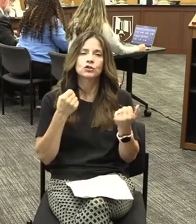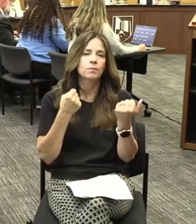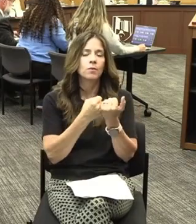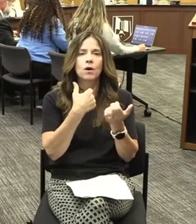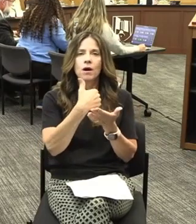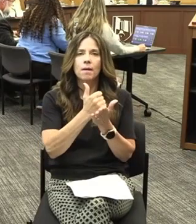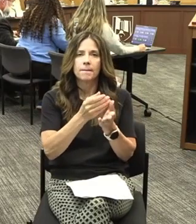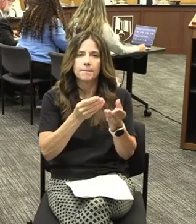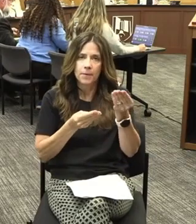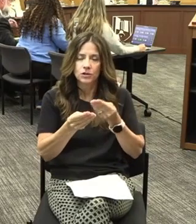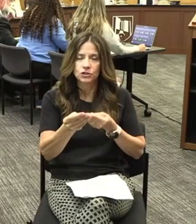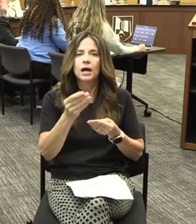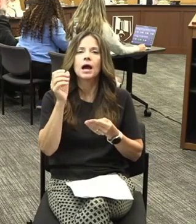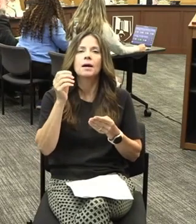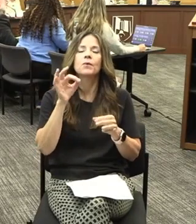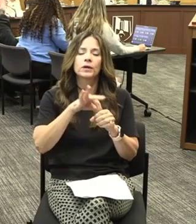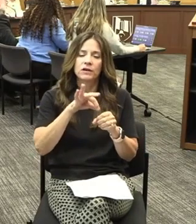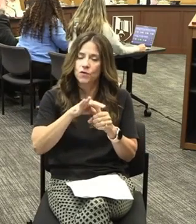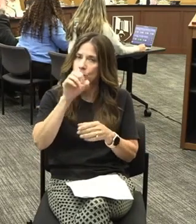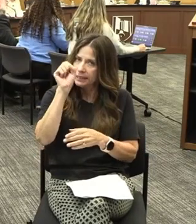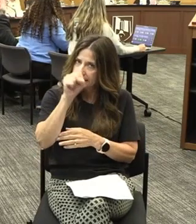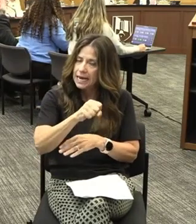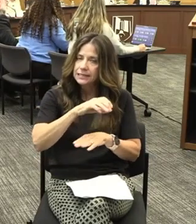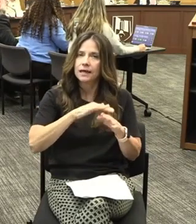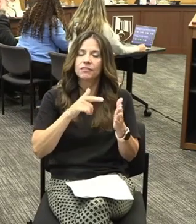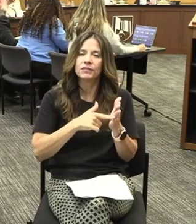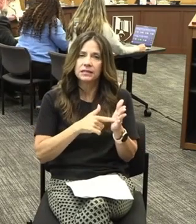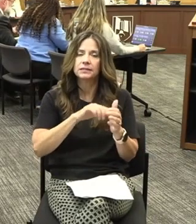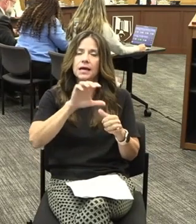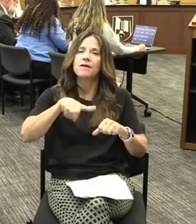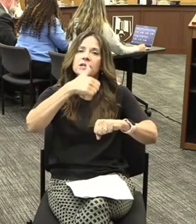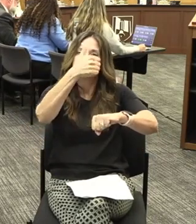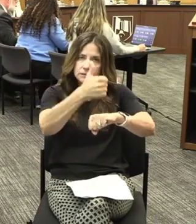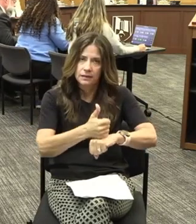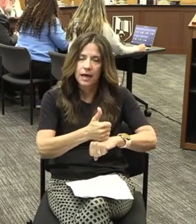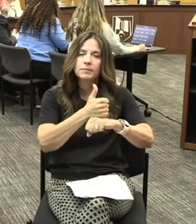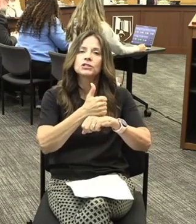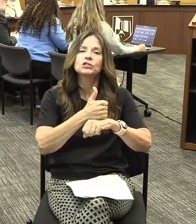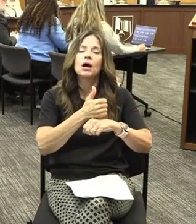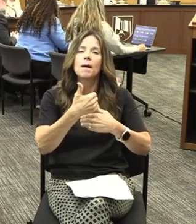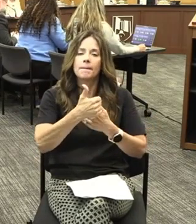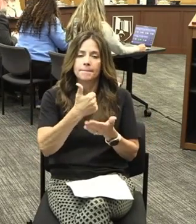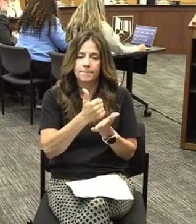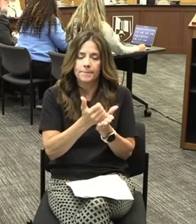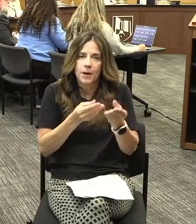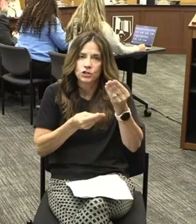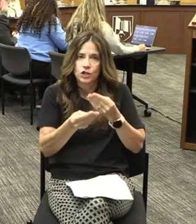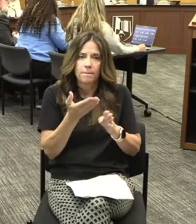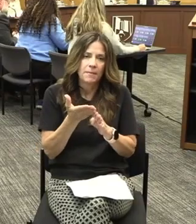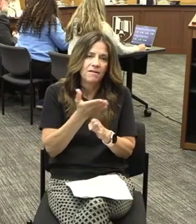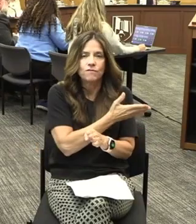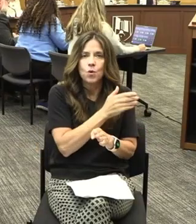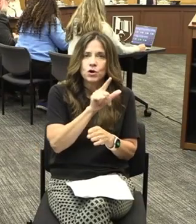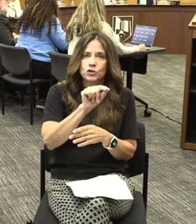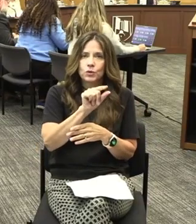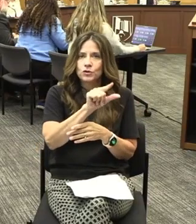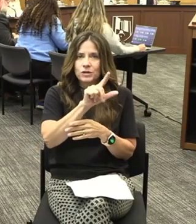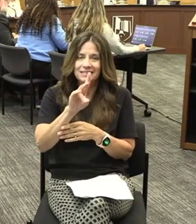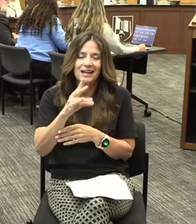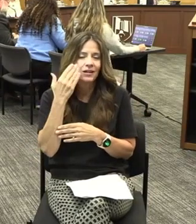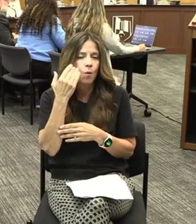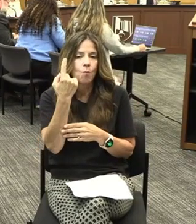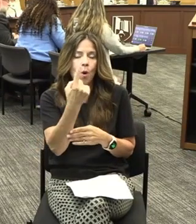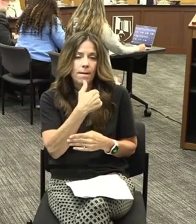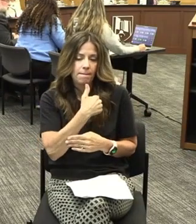voting yes on this. I think it's important that we have an established budget before we enter into the fiscal year. I also respect that I am one member of a